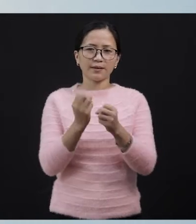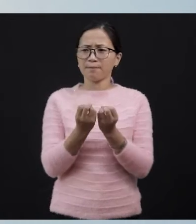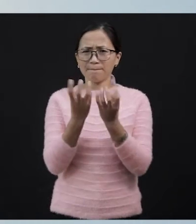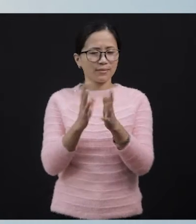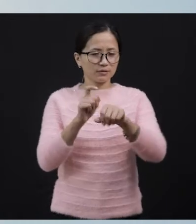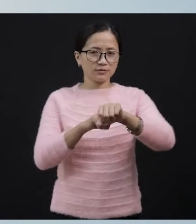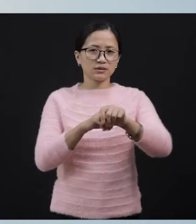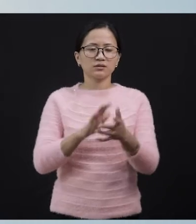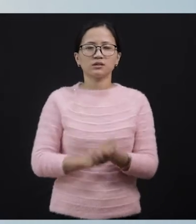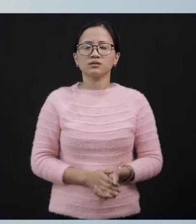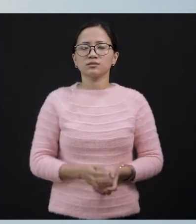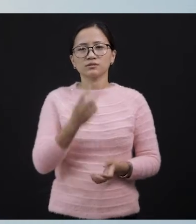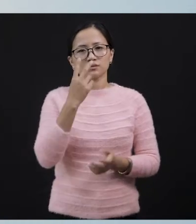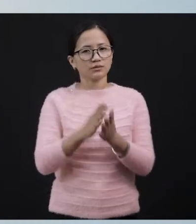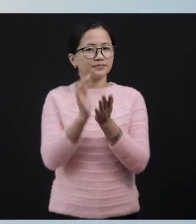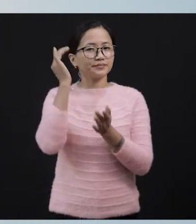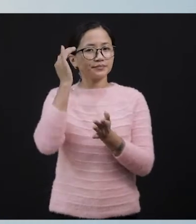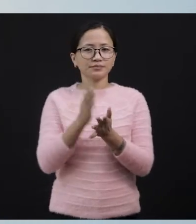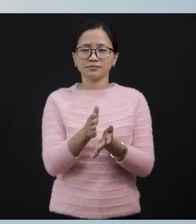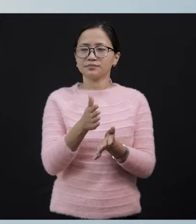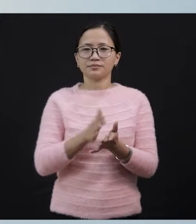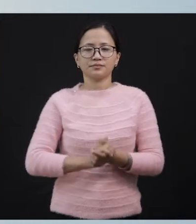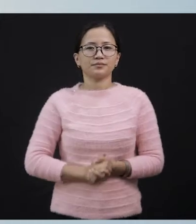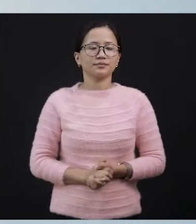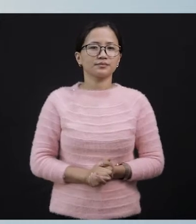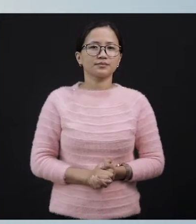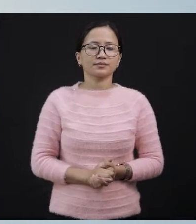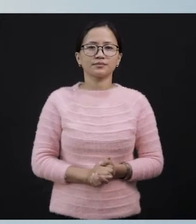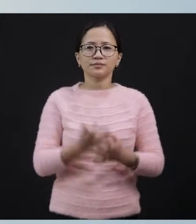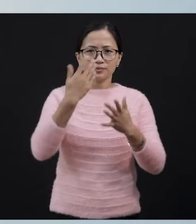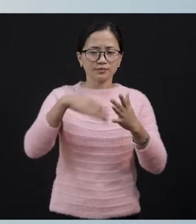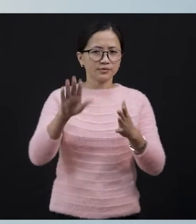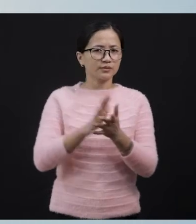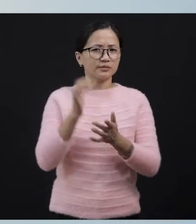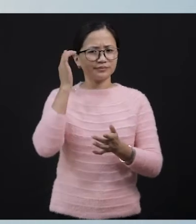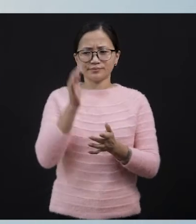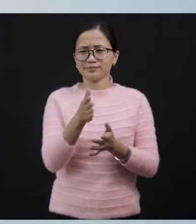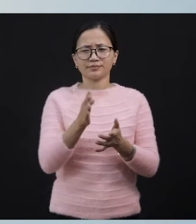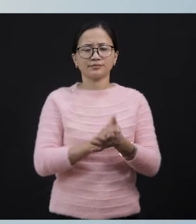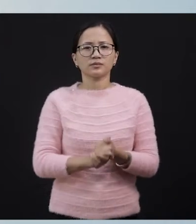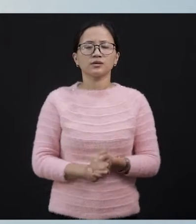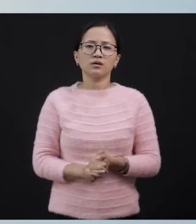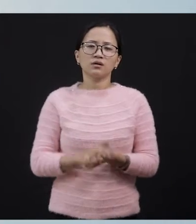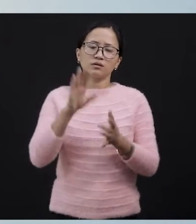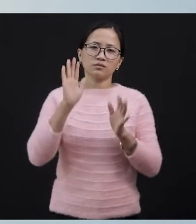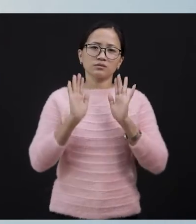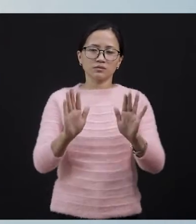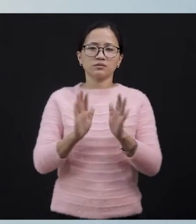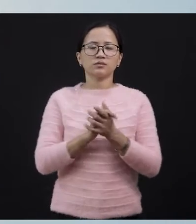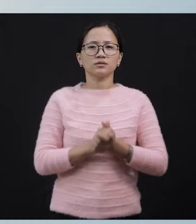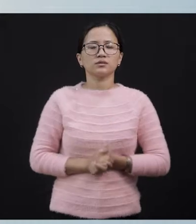but it has gone unnoticed. It has gone unnoticed because it does not